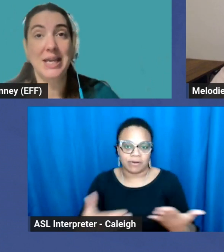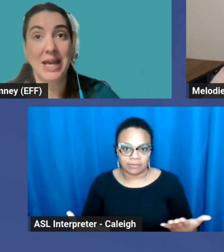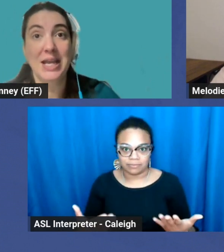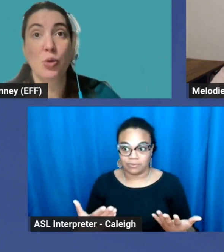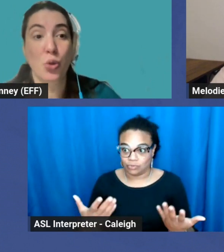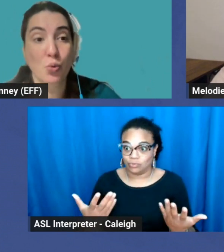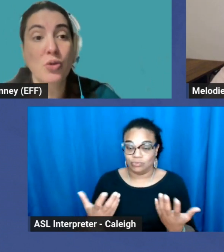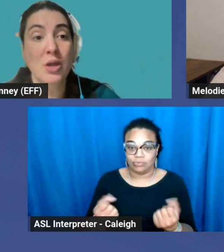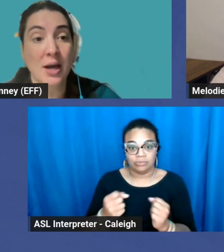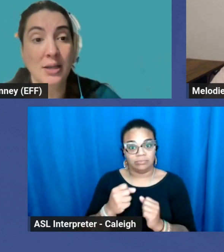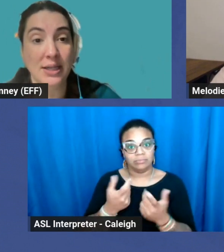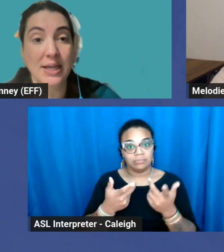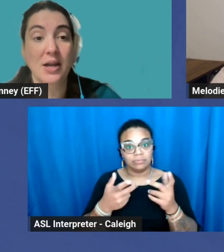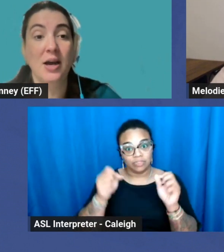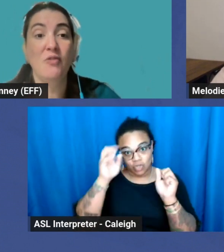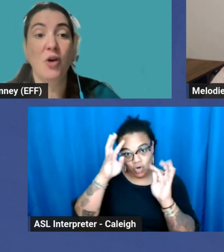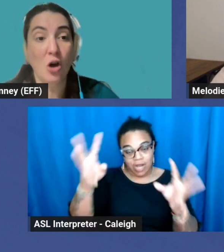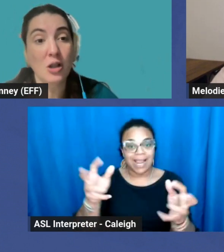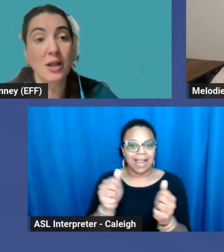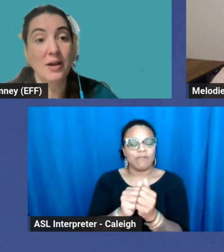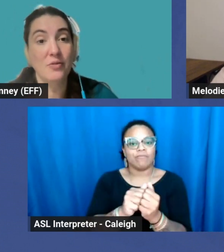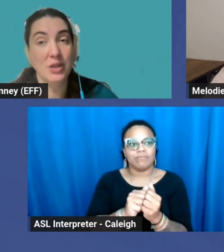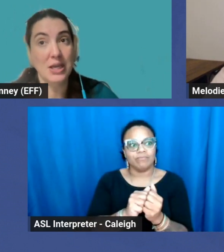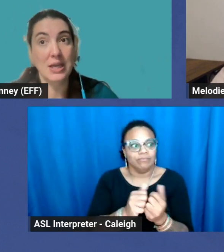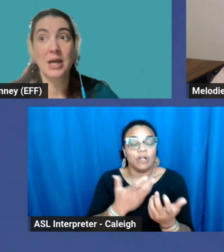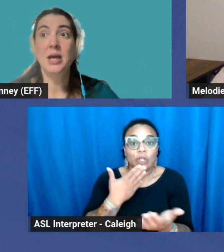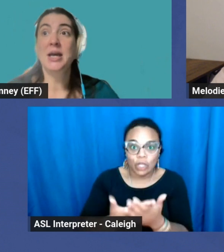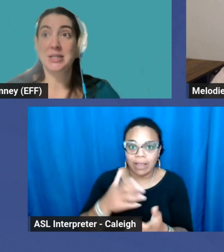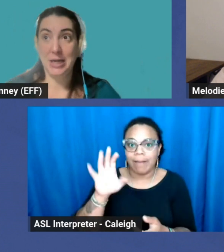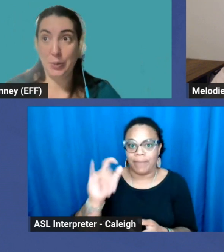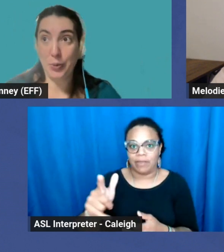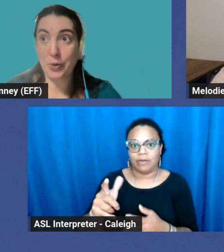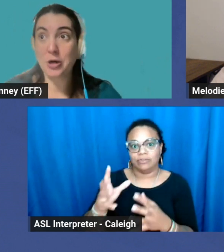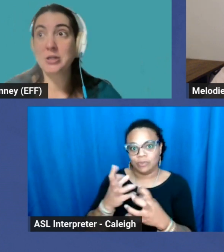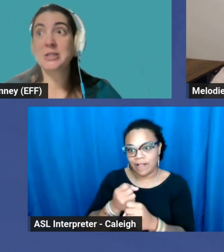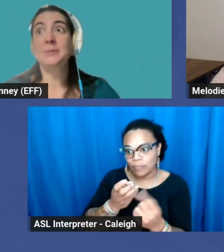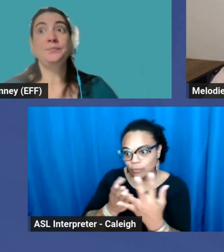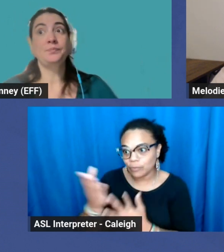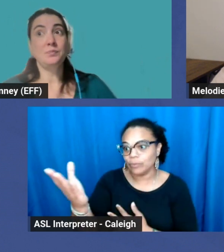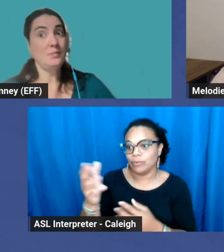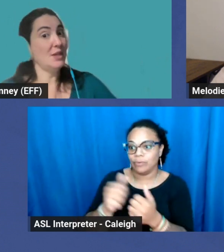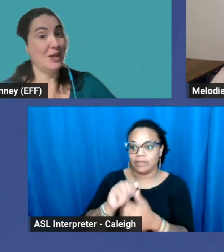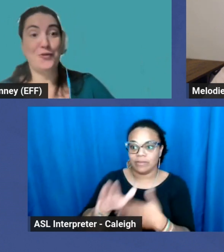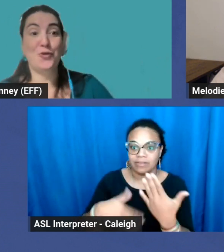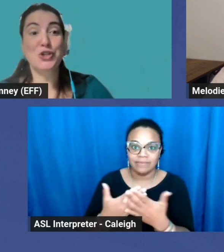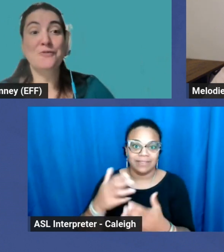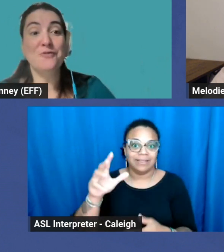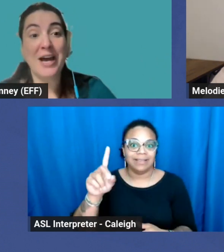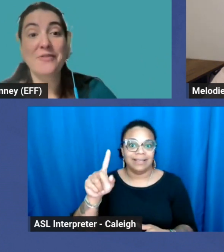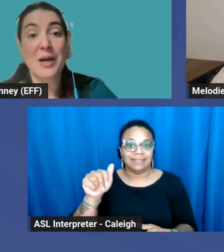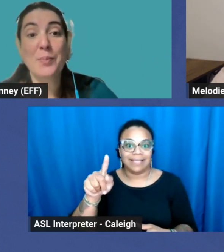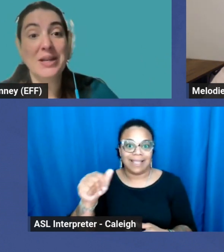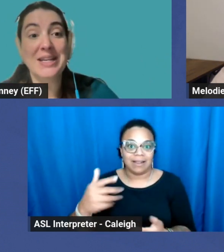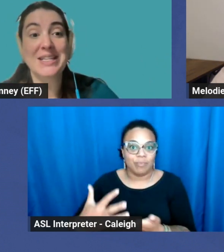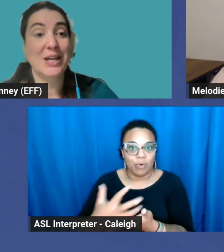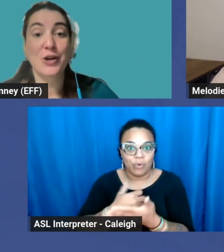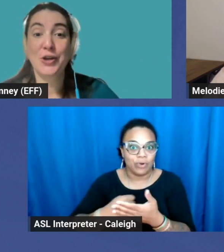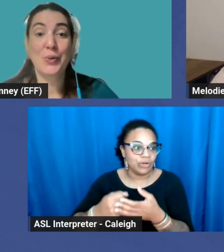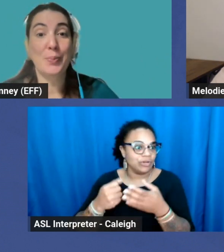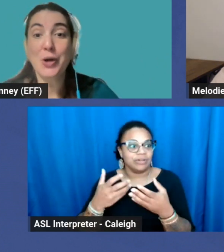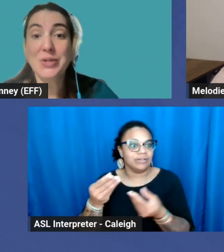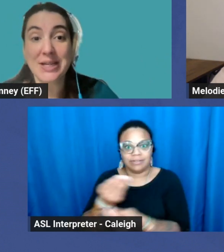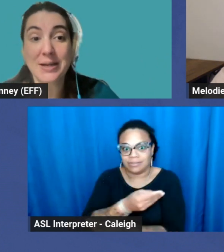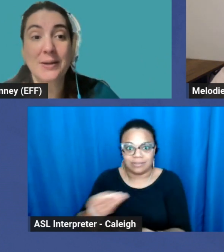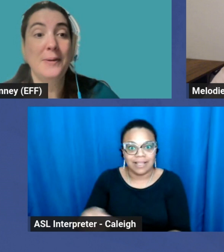and getting it through the gauntlet of all of the data brokers and the Fortune 5 companies that are going